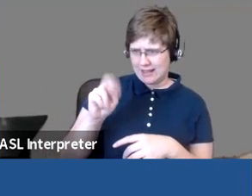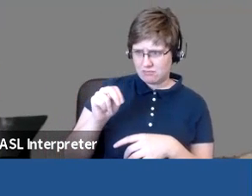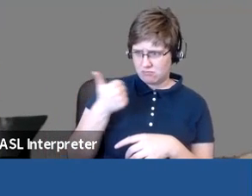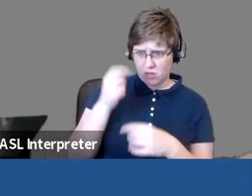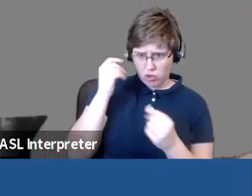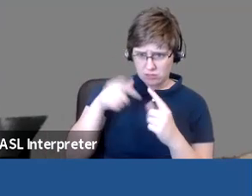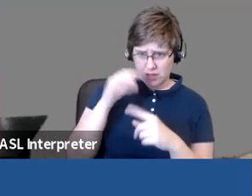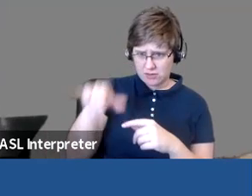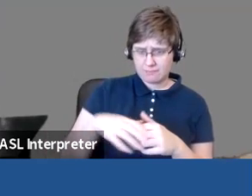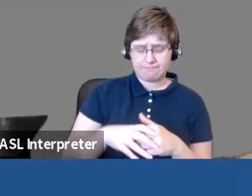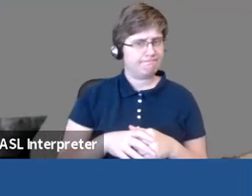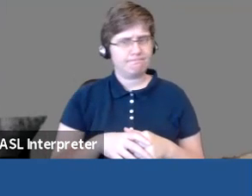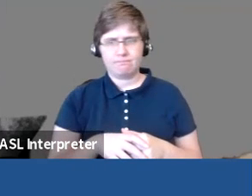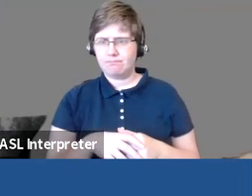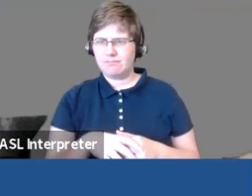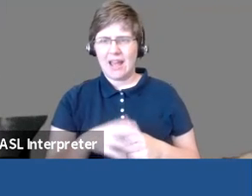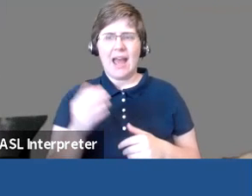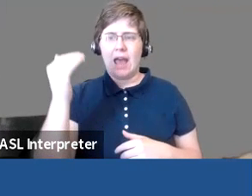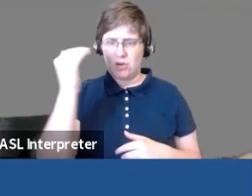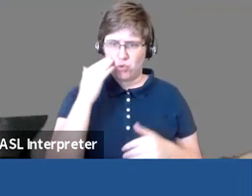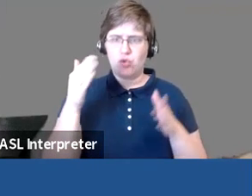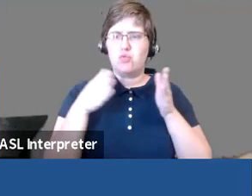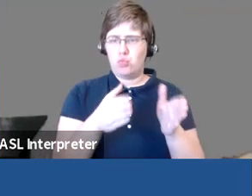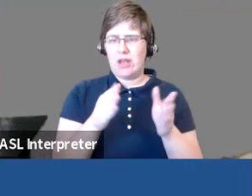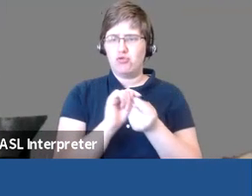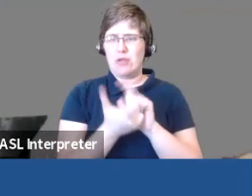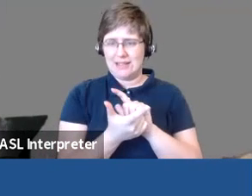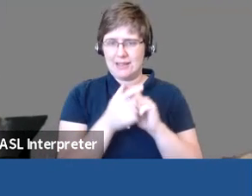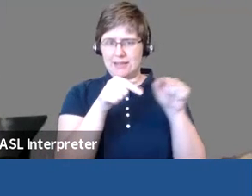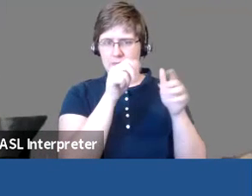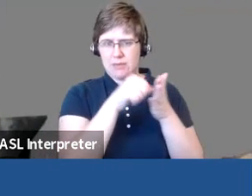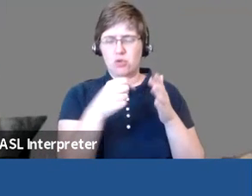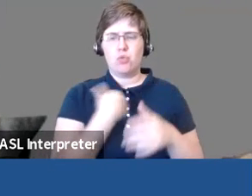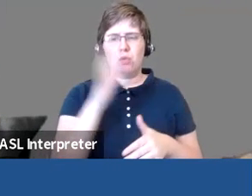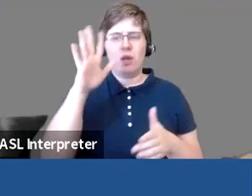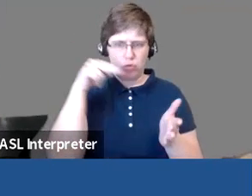on that? No, I know there is a way to translate it. We can look into that.